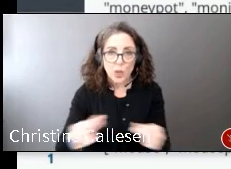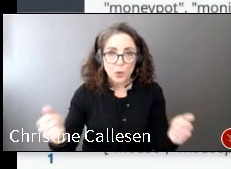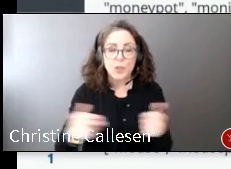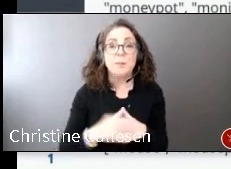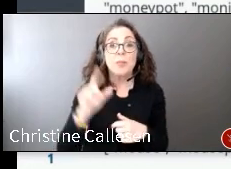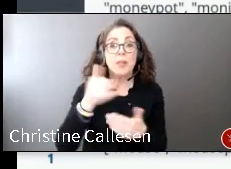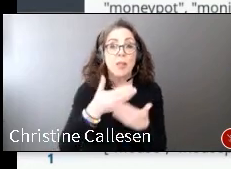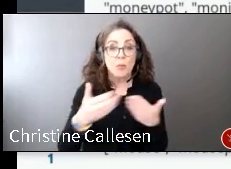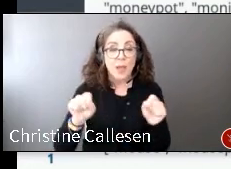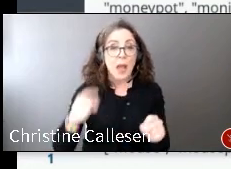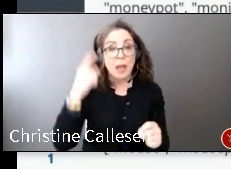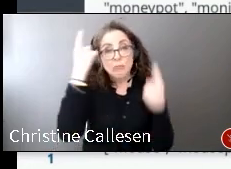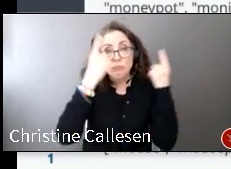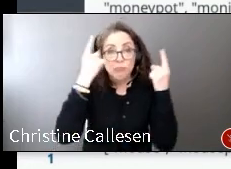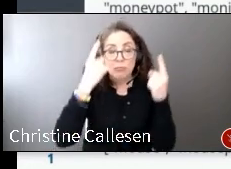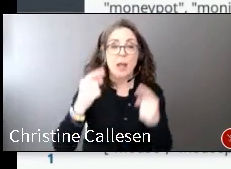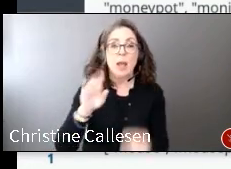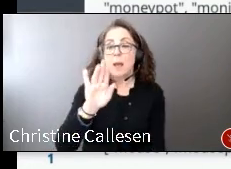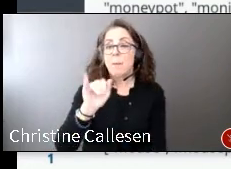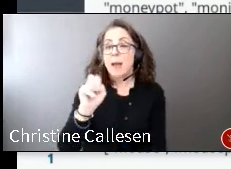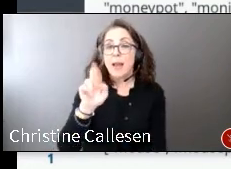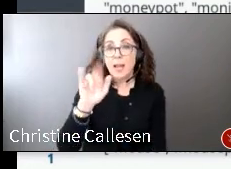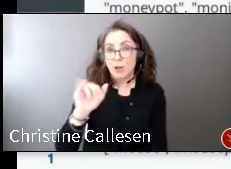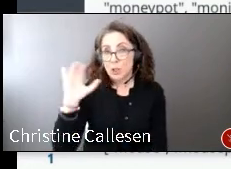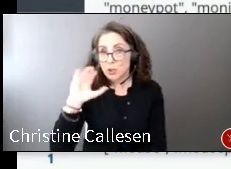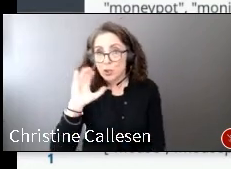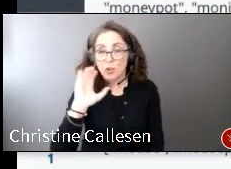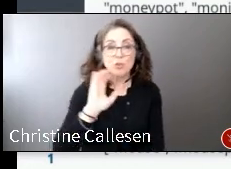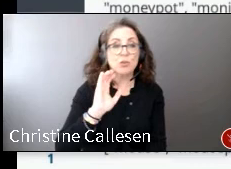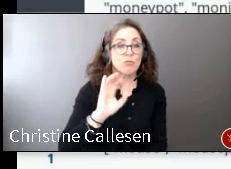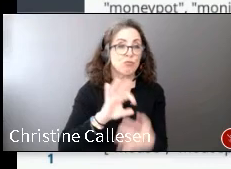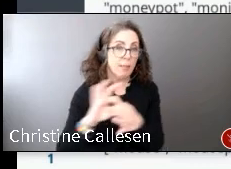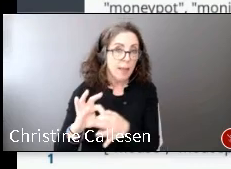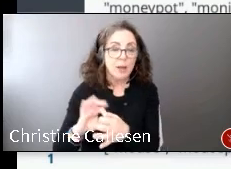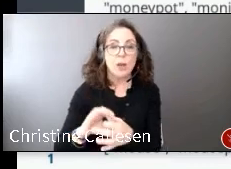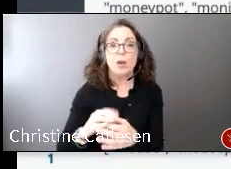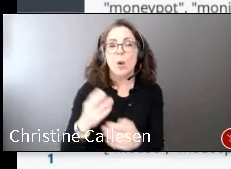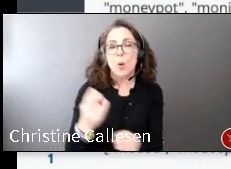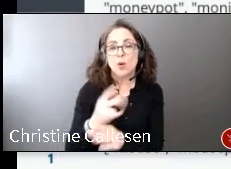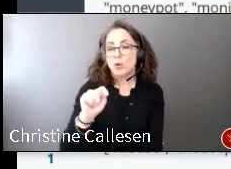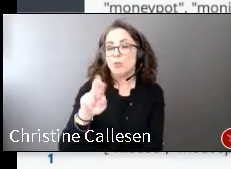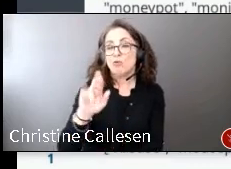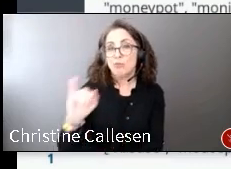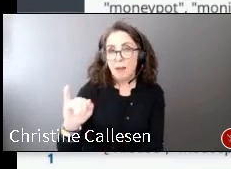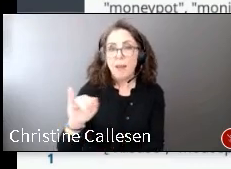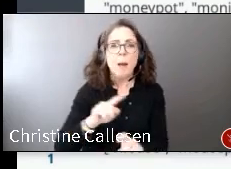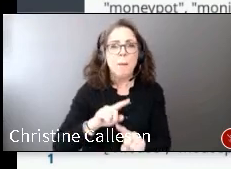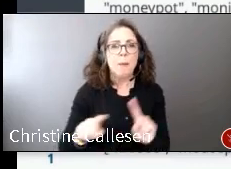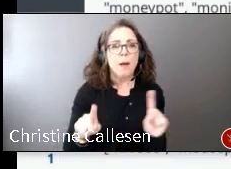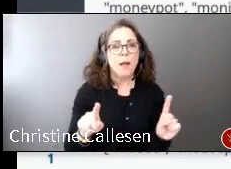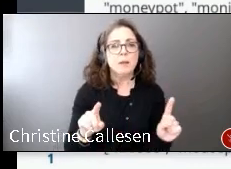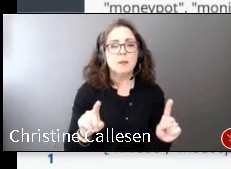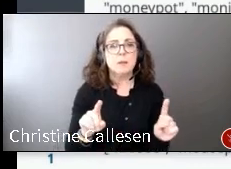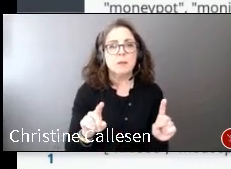think of, maybe we can do some binary search related stuff, or even use try. But here, I'll